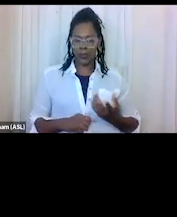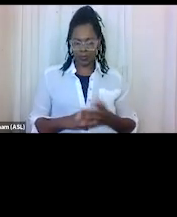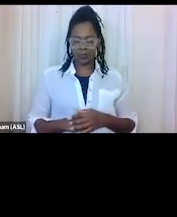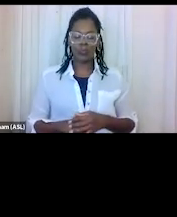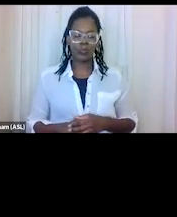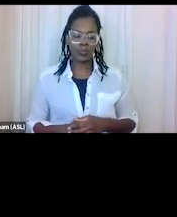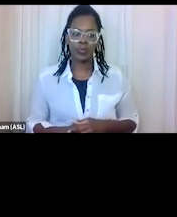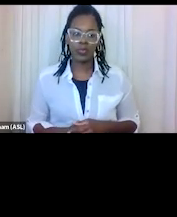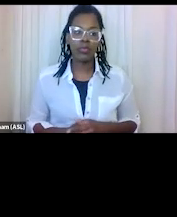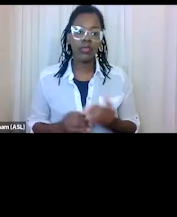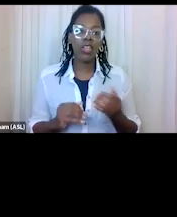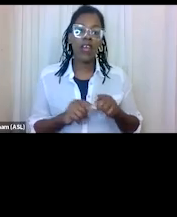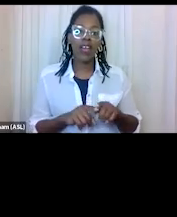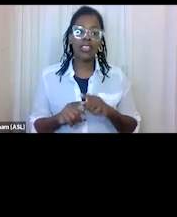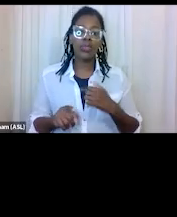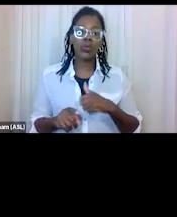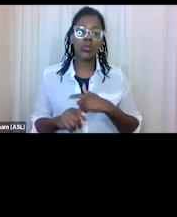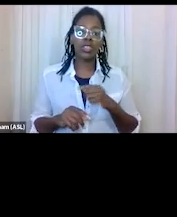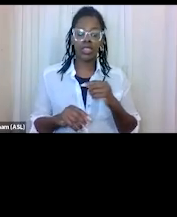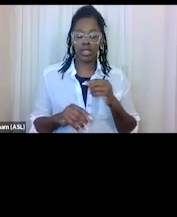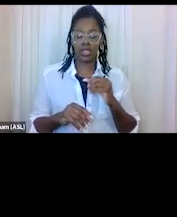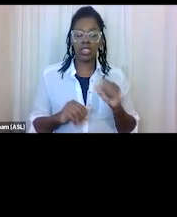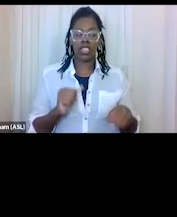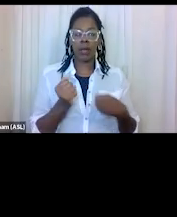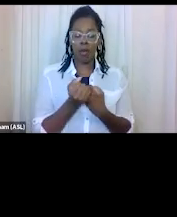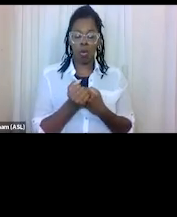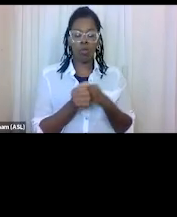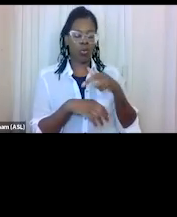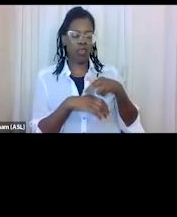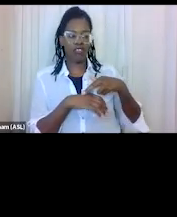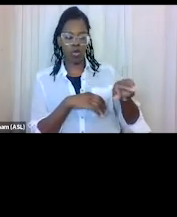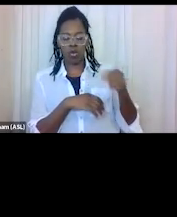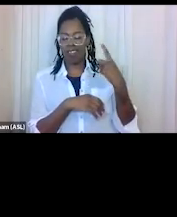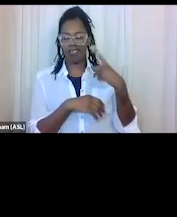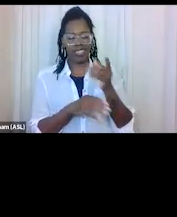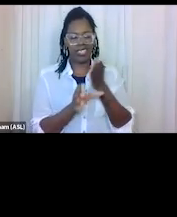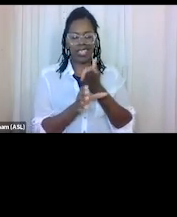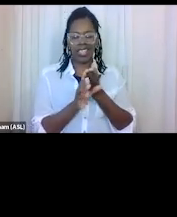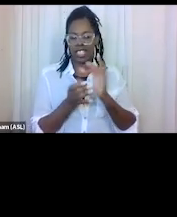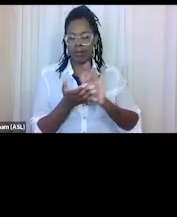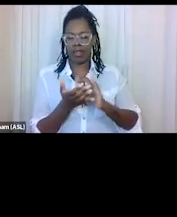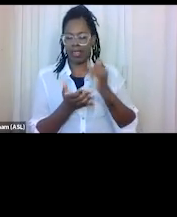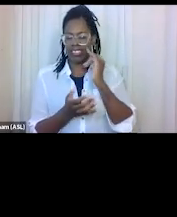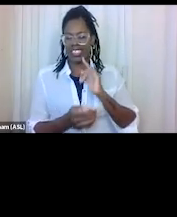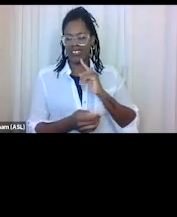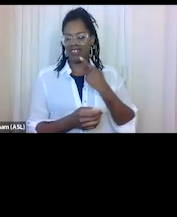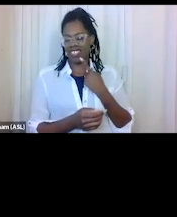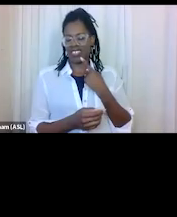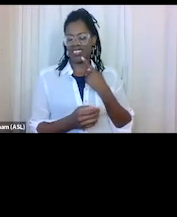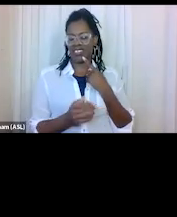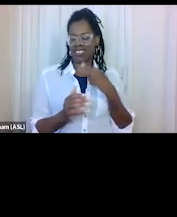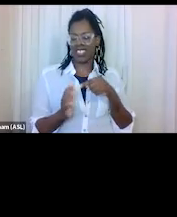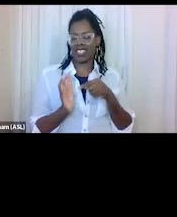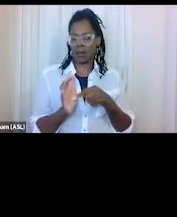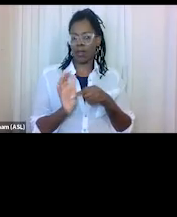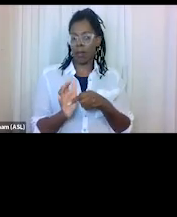So we can also support with the referral for psychiatric medications if symptoms are severe. A lot of young people are not wanting to